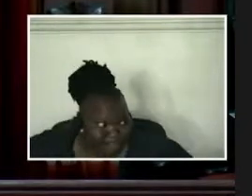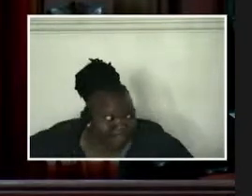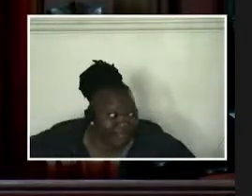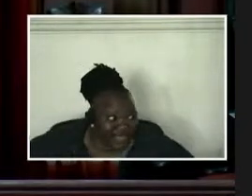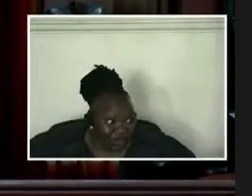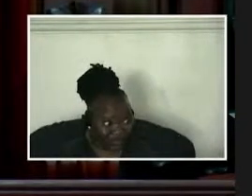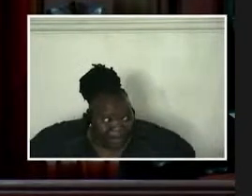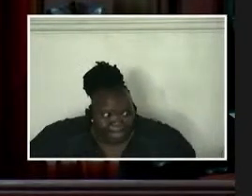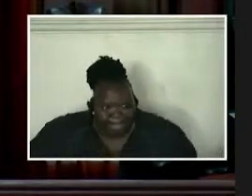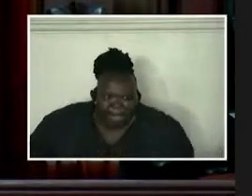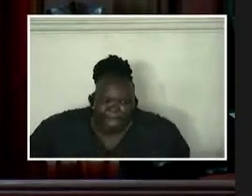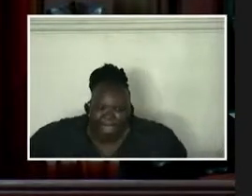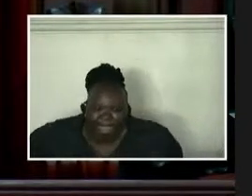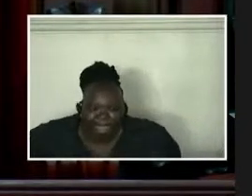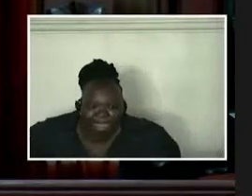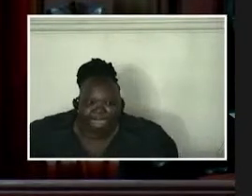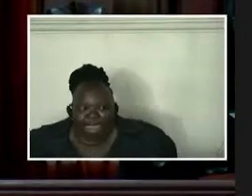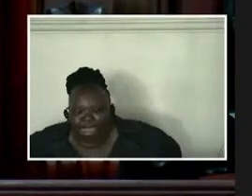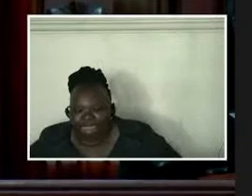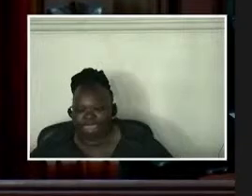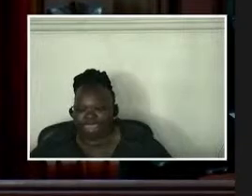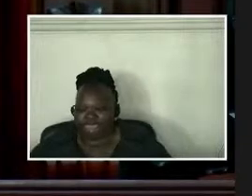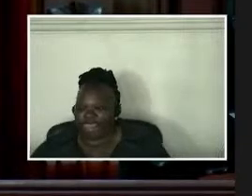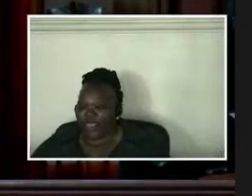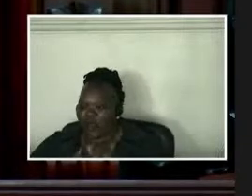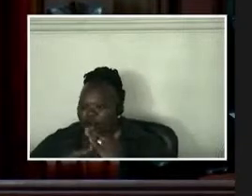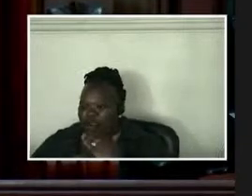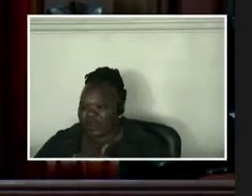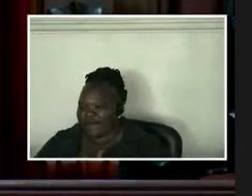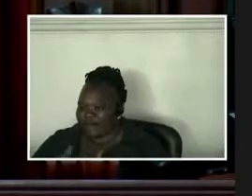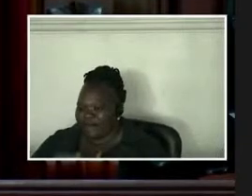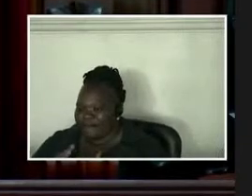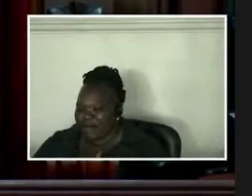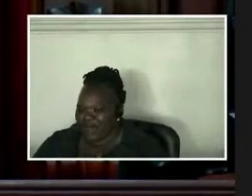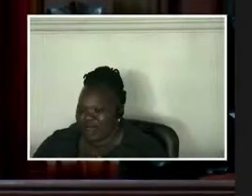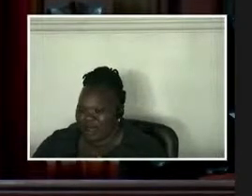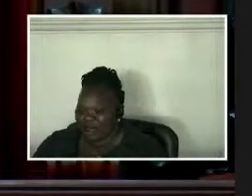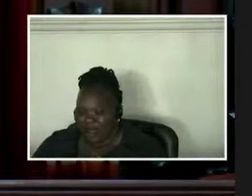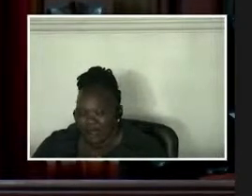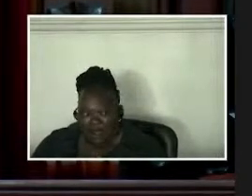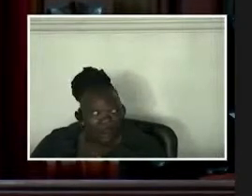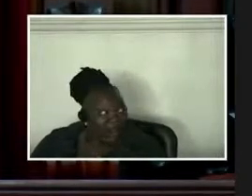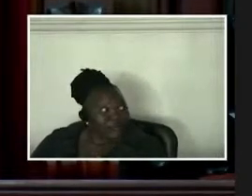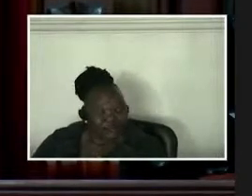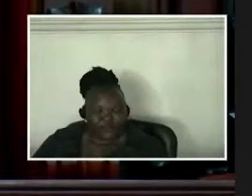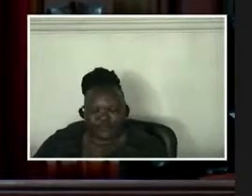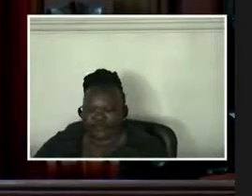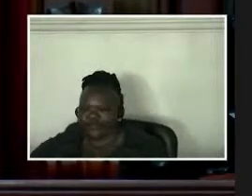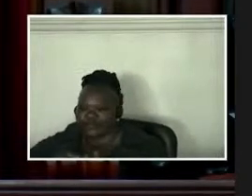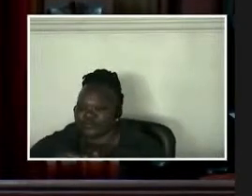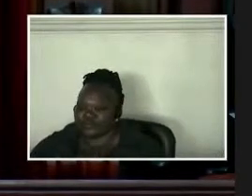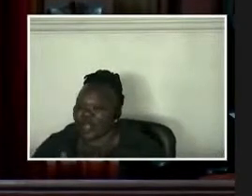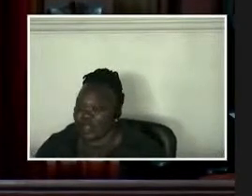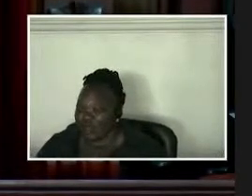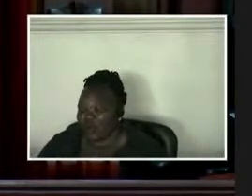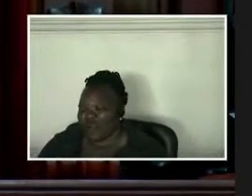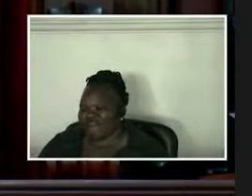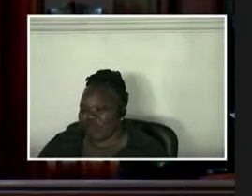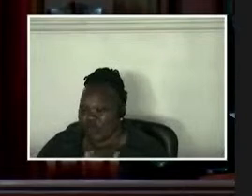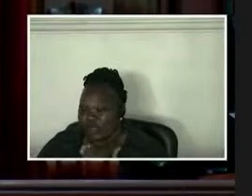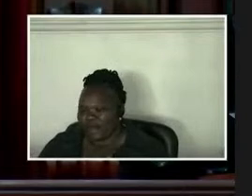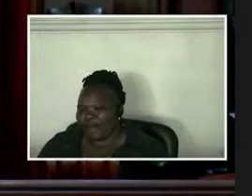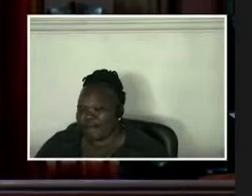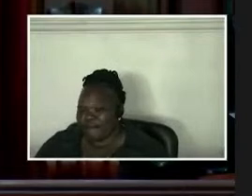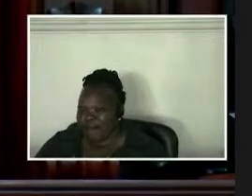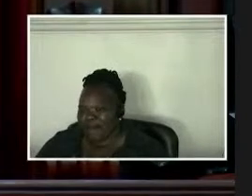house honorable members we are now having the honorable member who is debating for eight